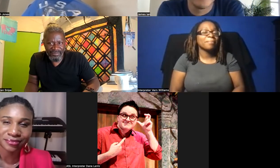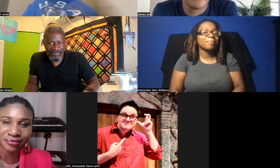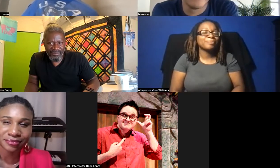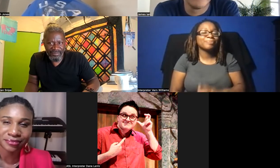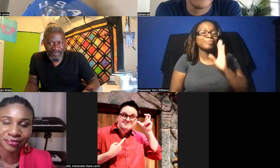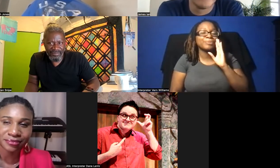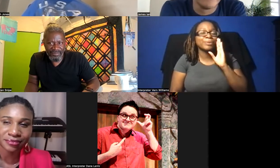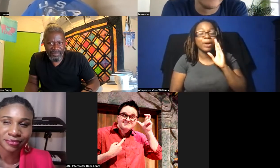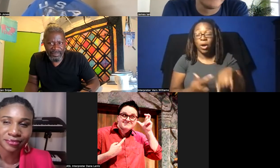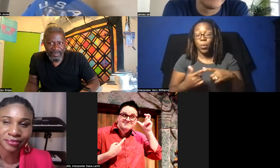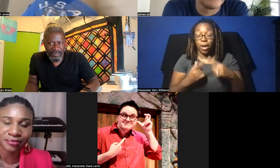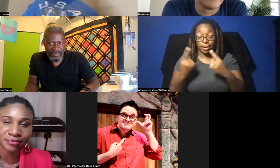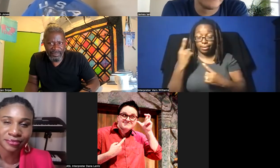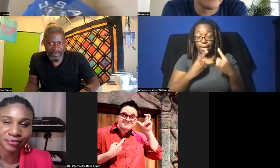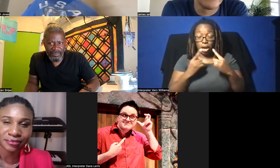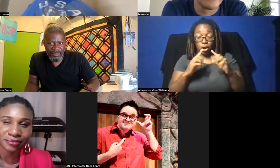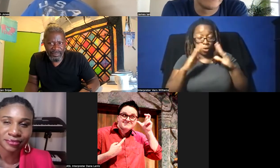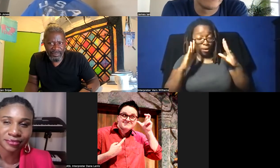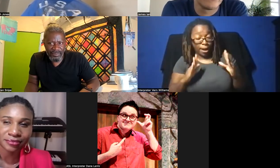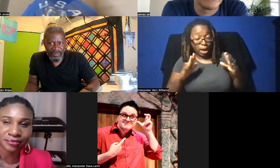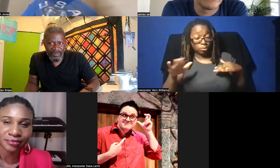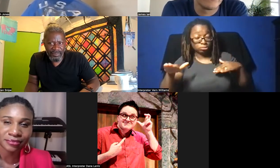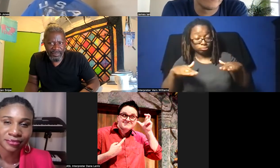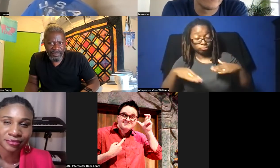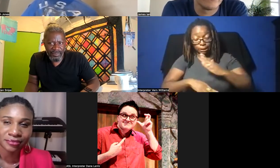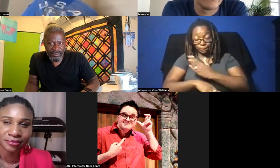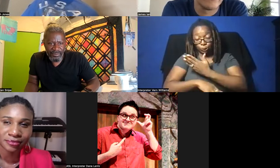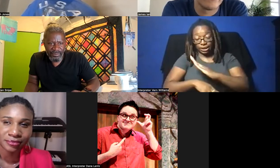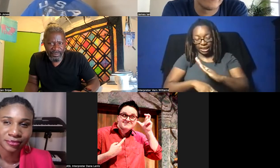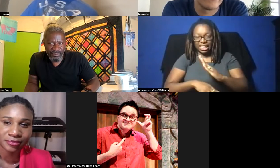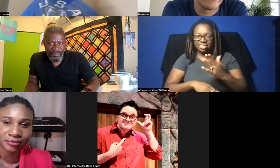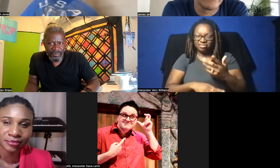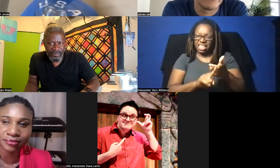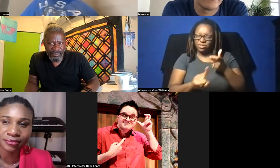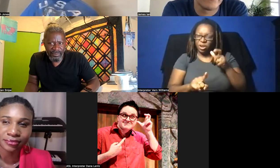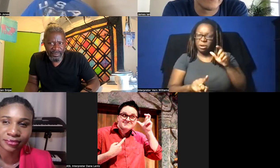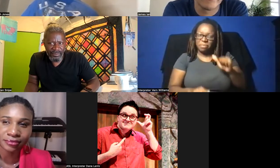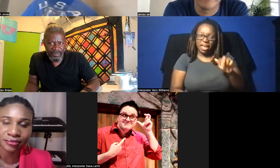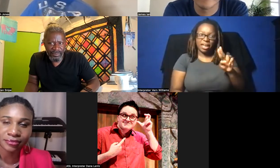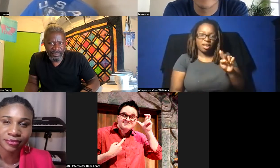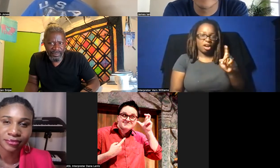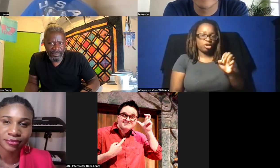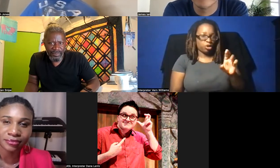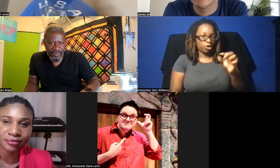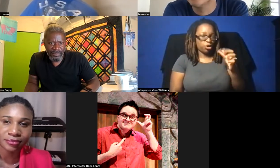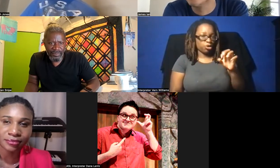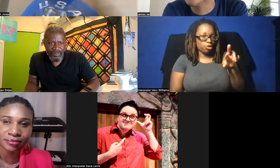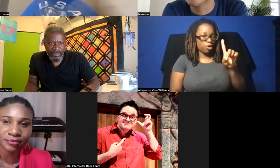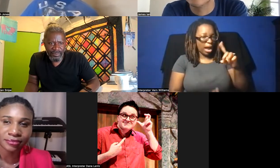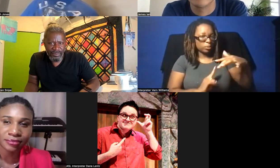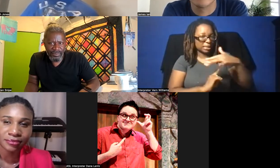when I think of house music, it came from that underground scene. When you think of house, you think